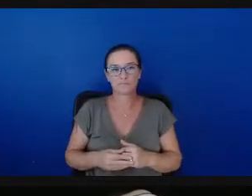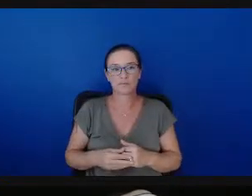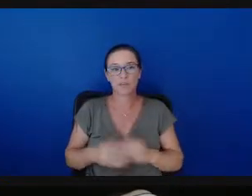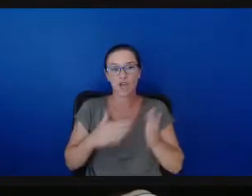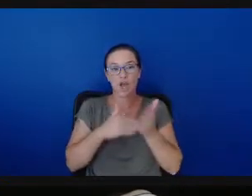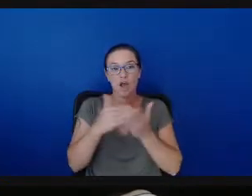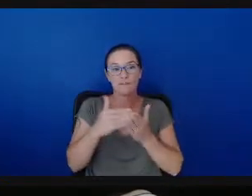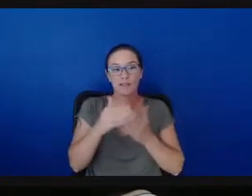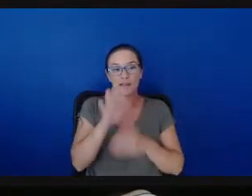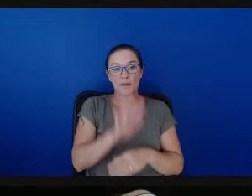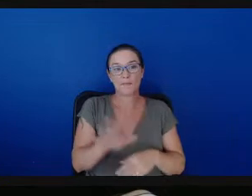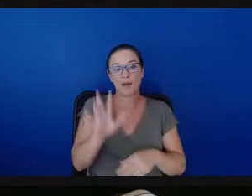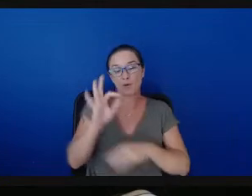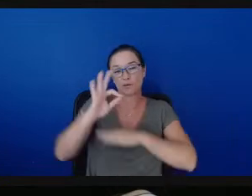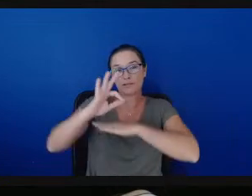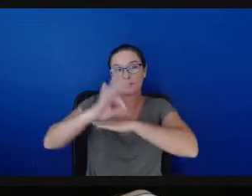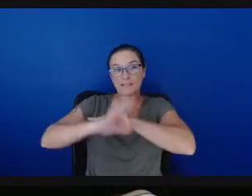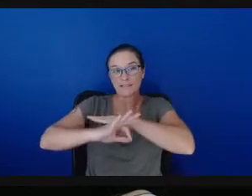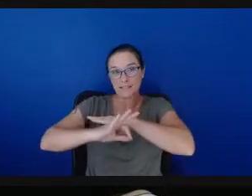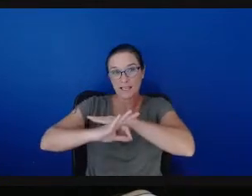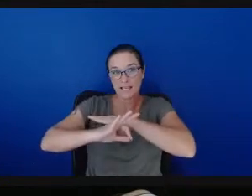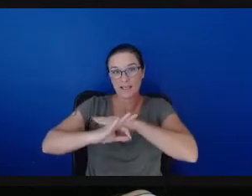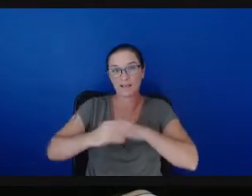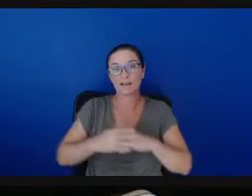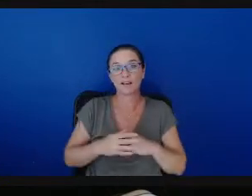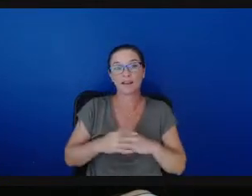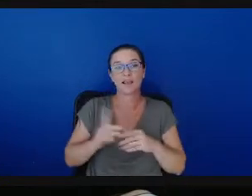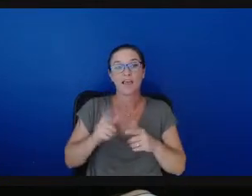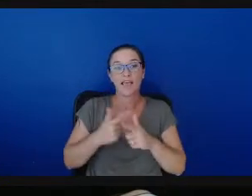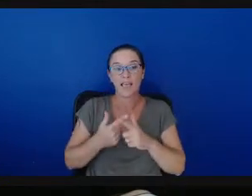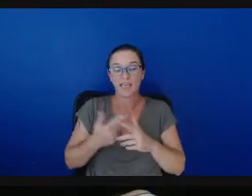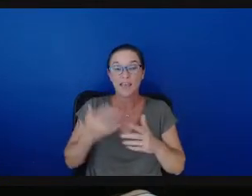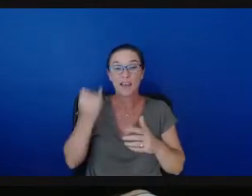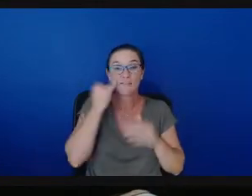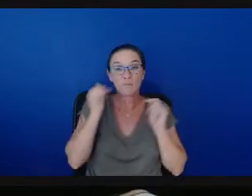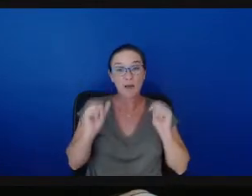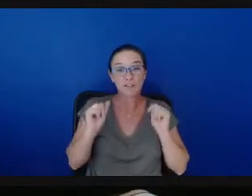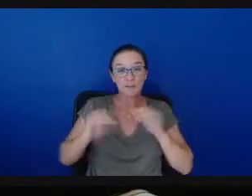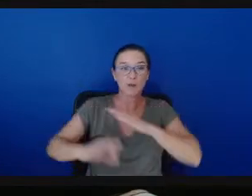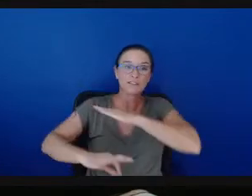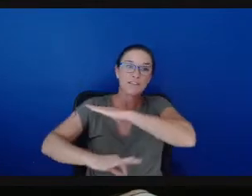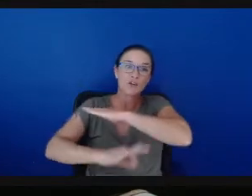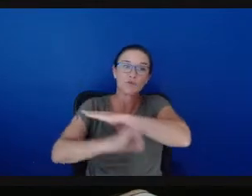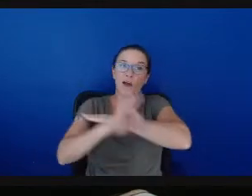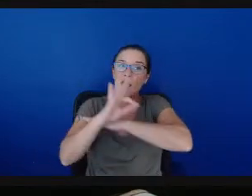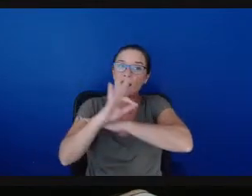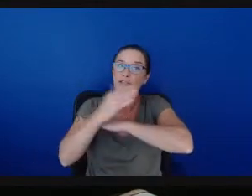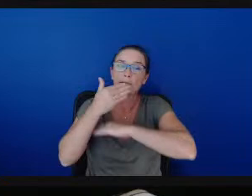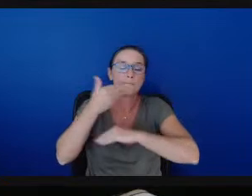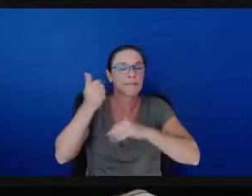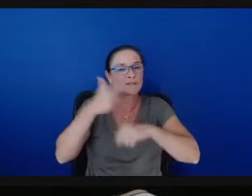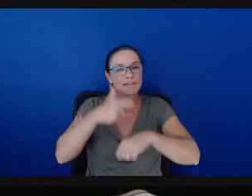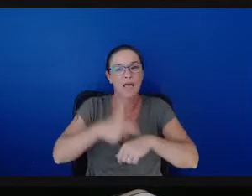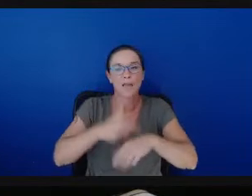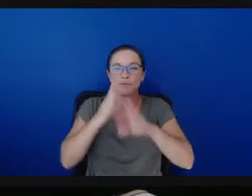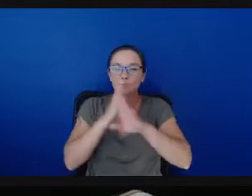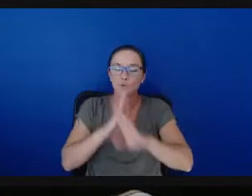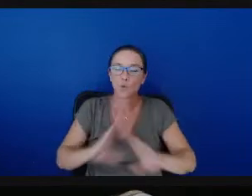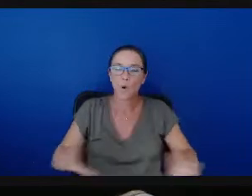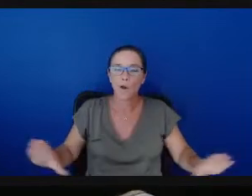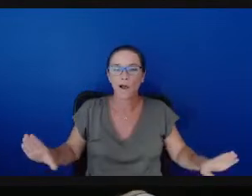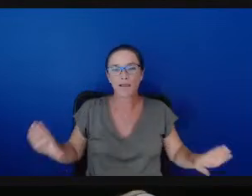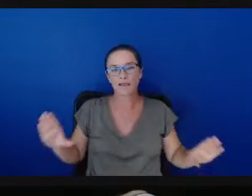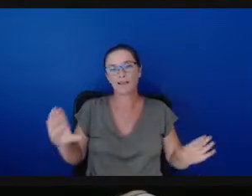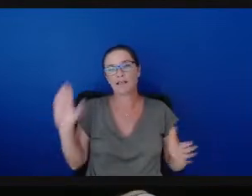rush around sunset. If you're nearby, sunrise is the best time to go. The emptiest, the quietest, the least